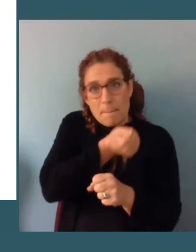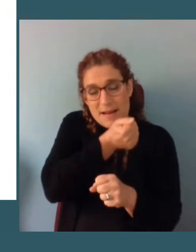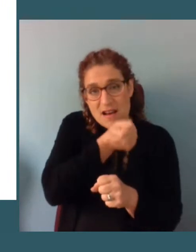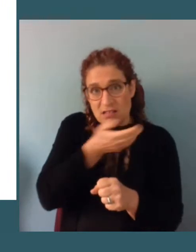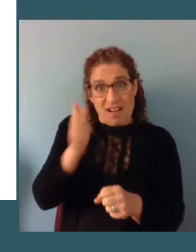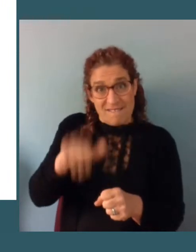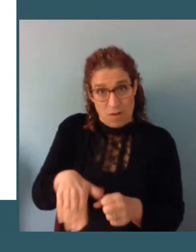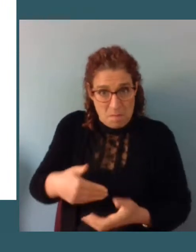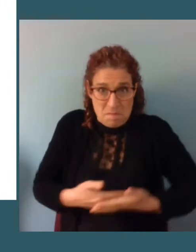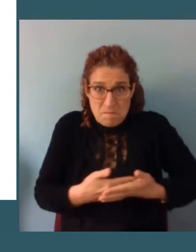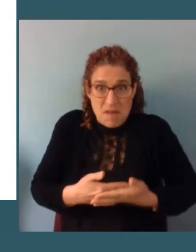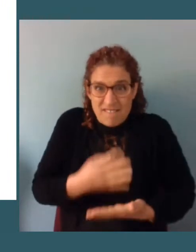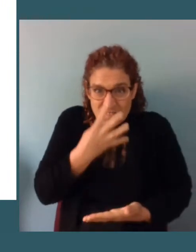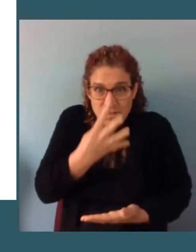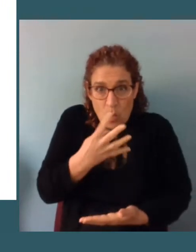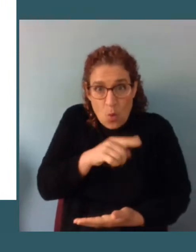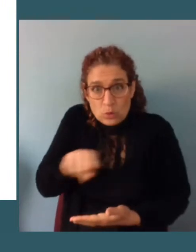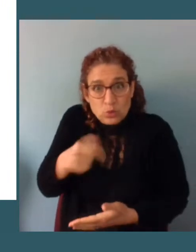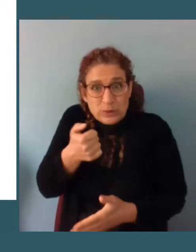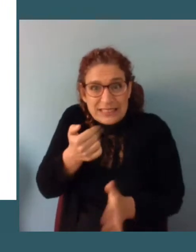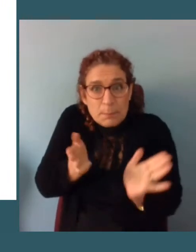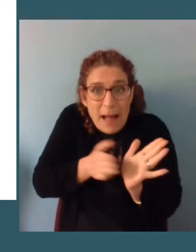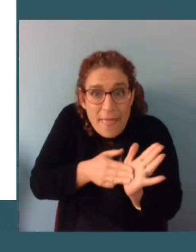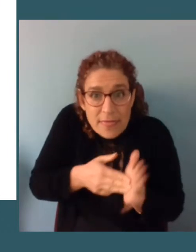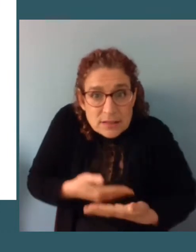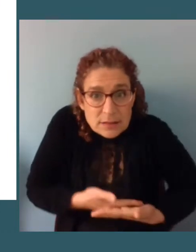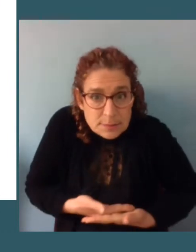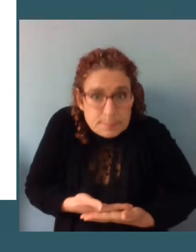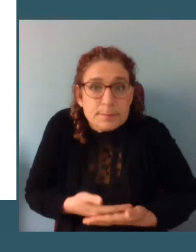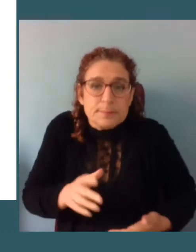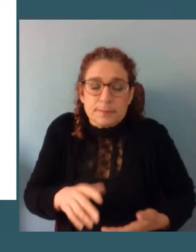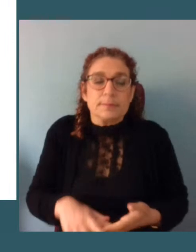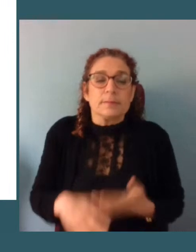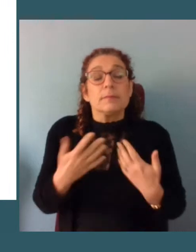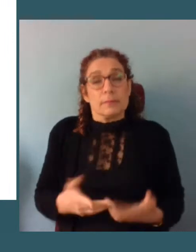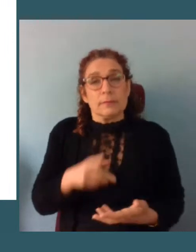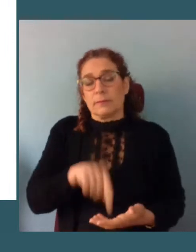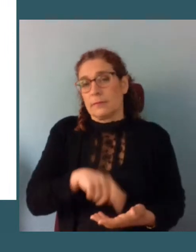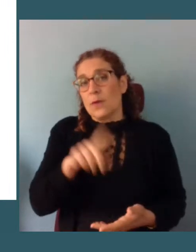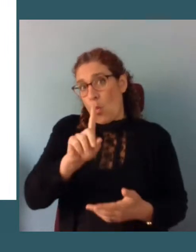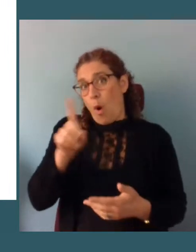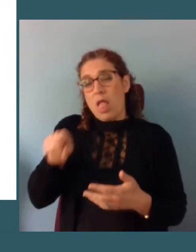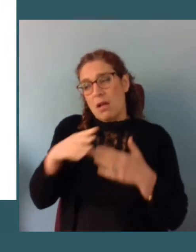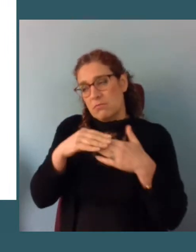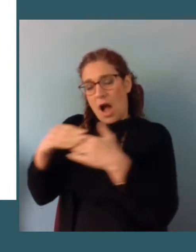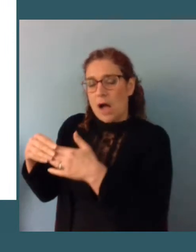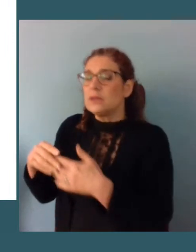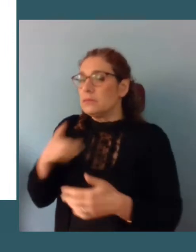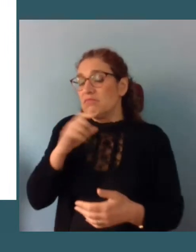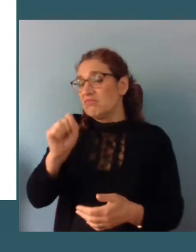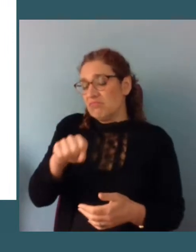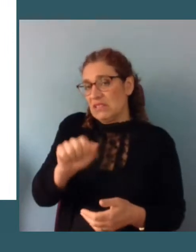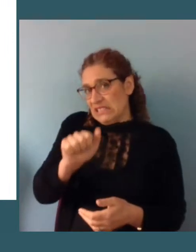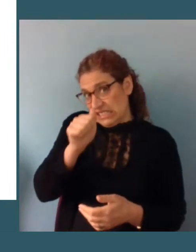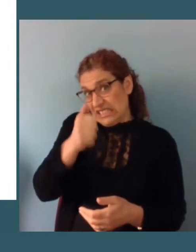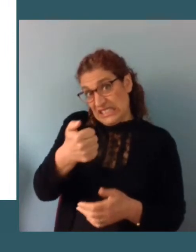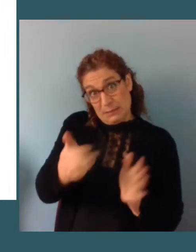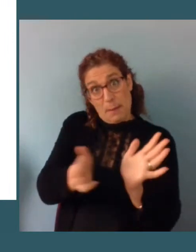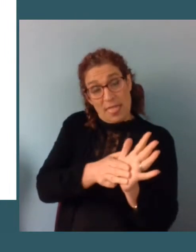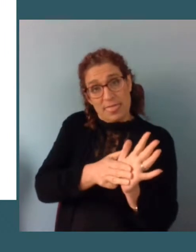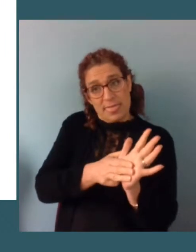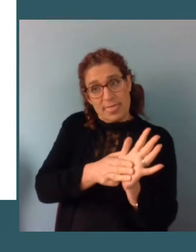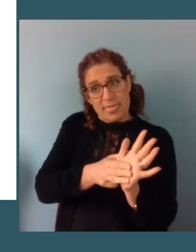So many of the the guidance is saying 6 months, but